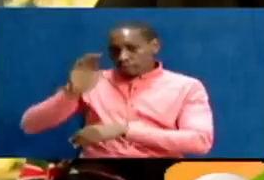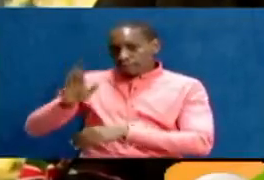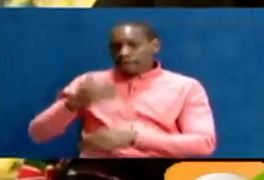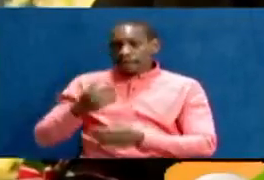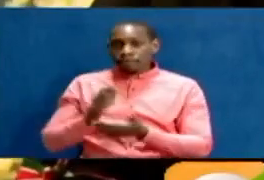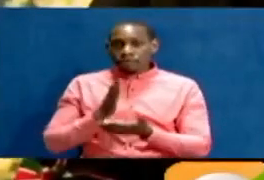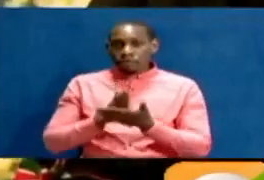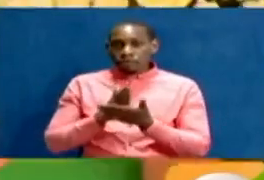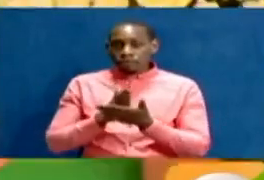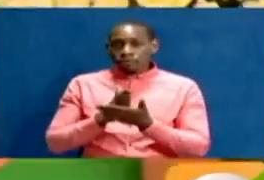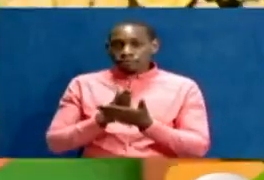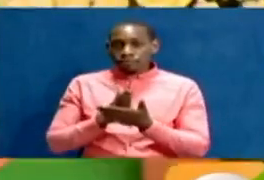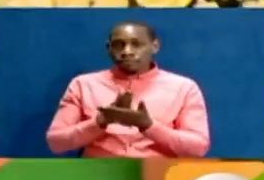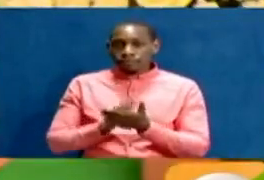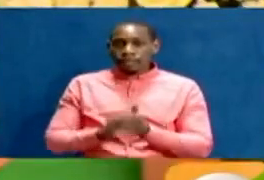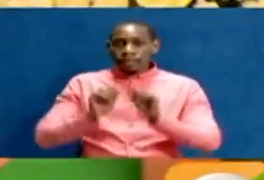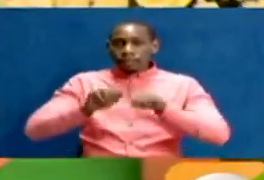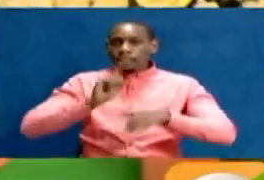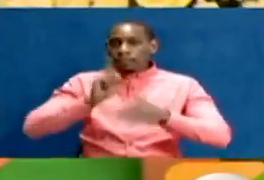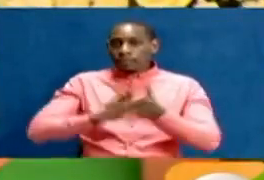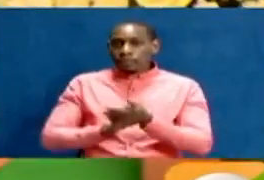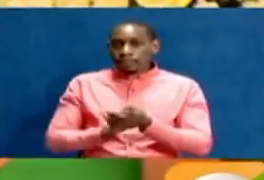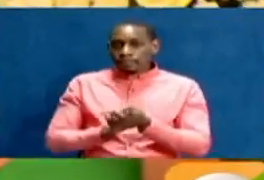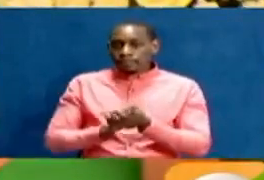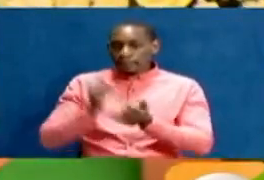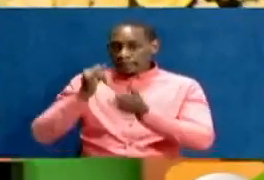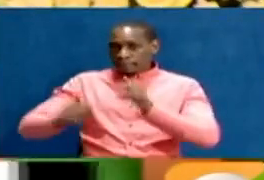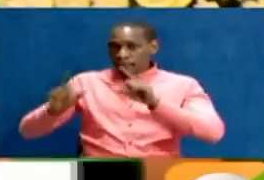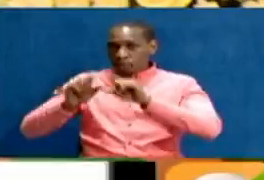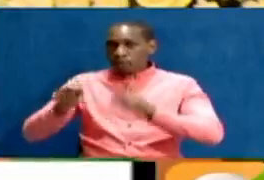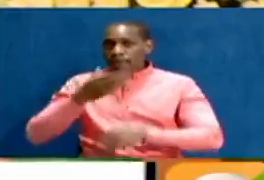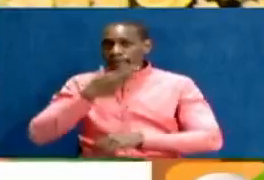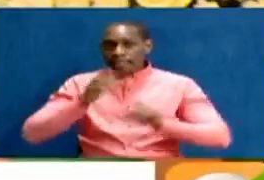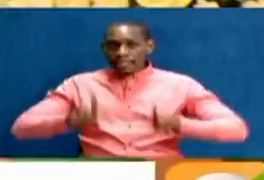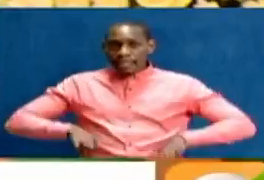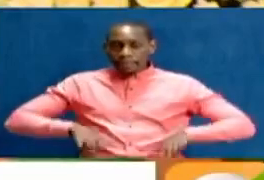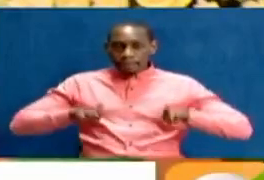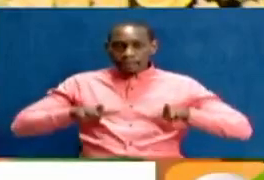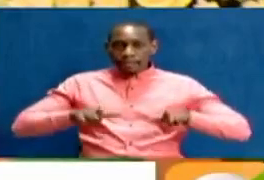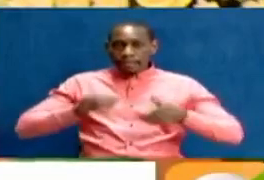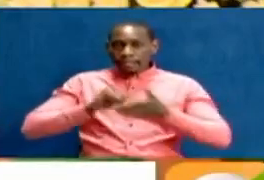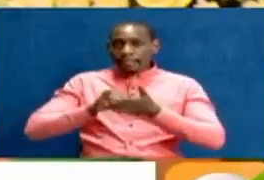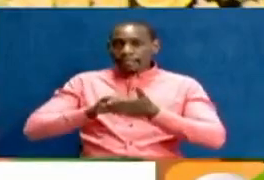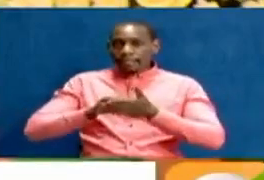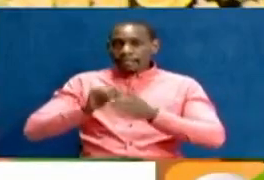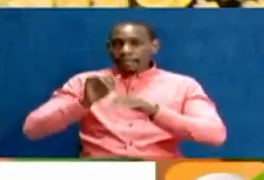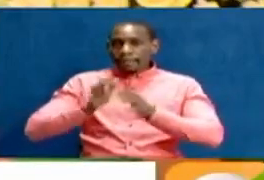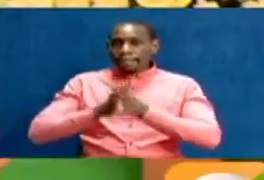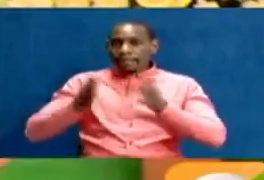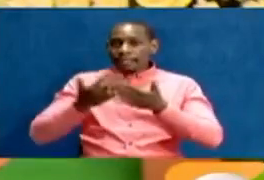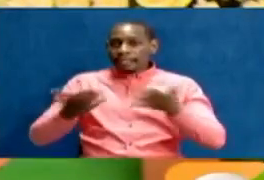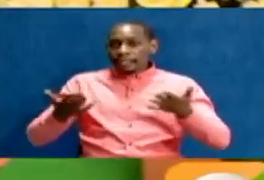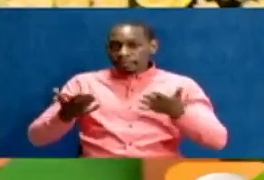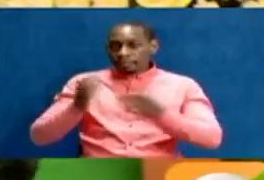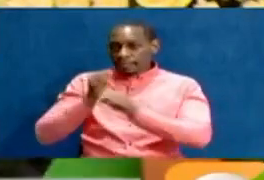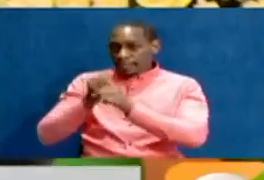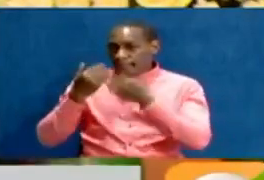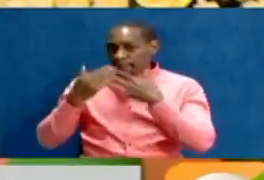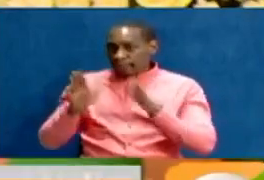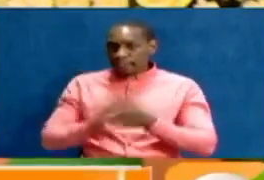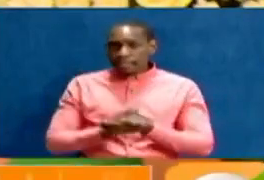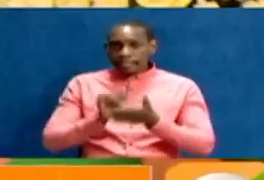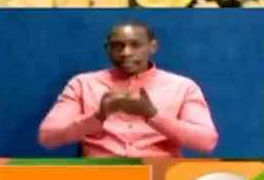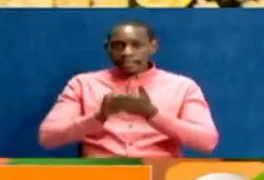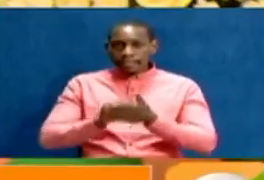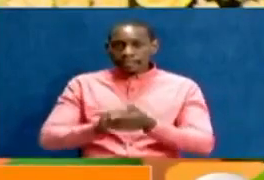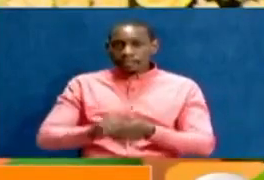hearts keep the love. I can say the last testament of Dad's life, the greatest thing he's done, at least,